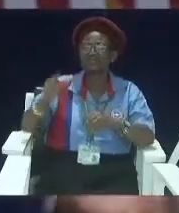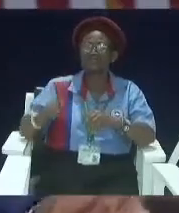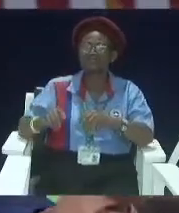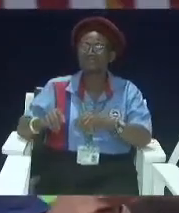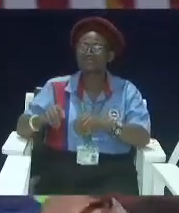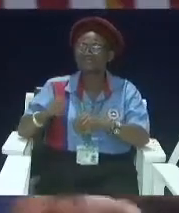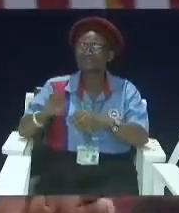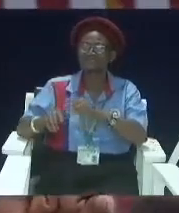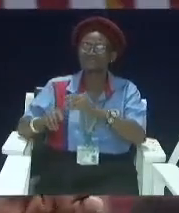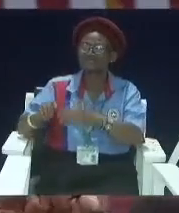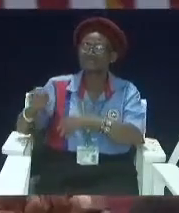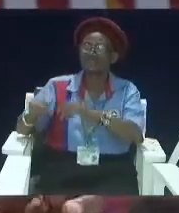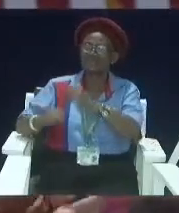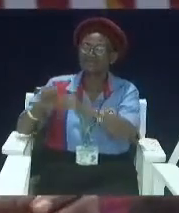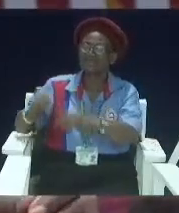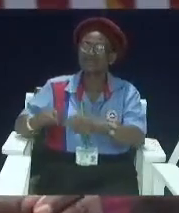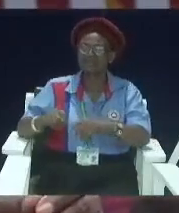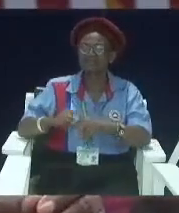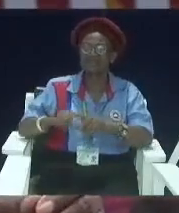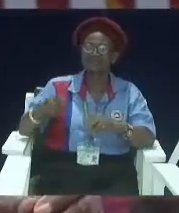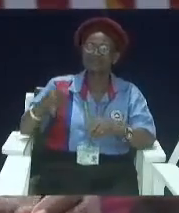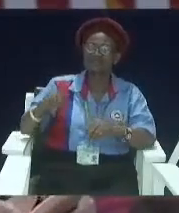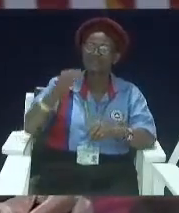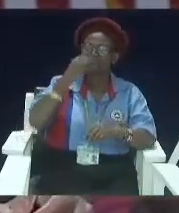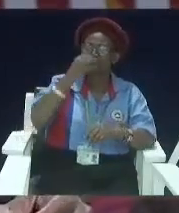But the curse began to work.